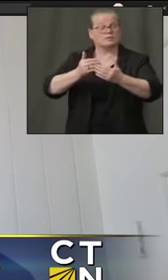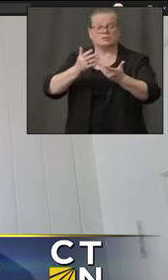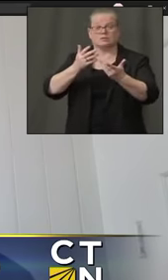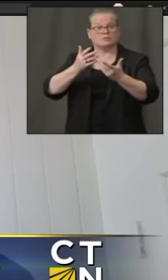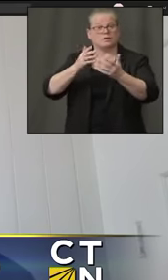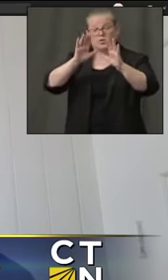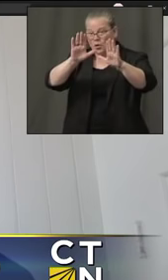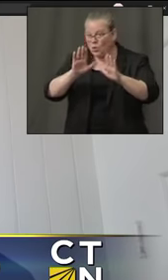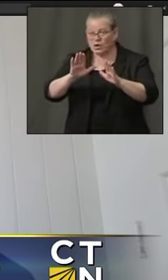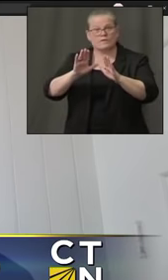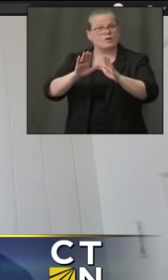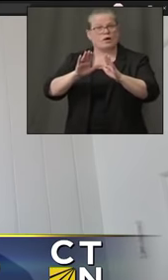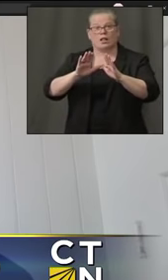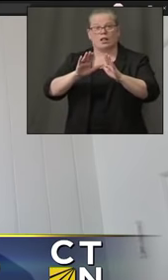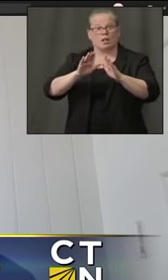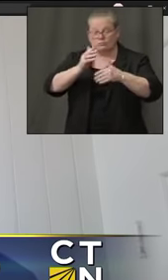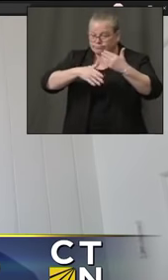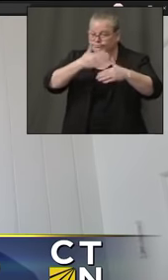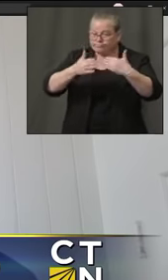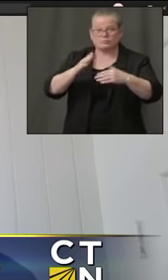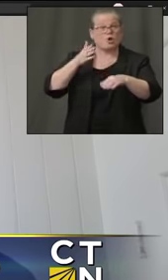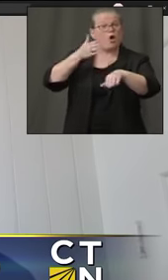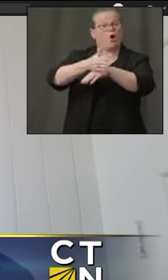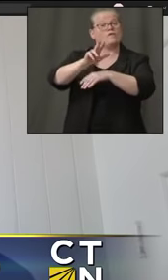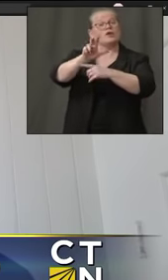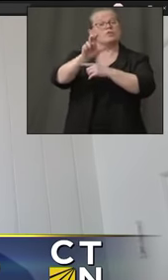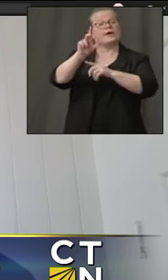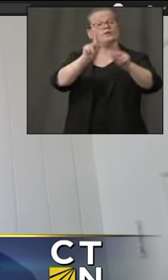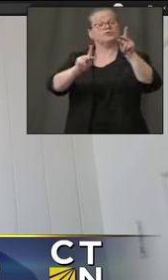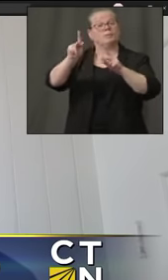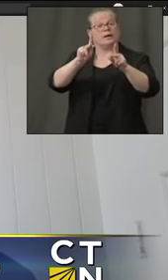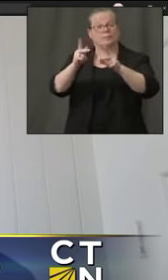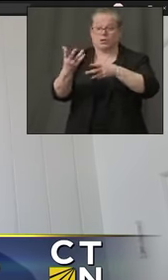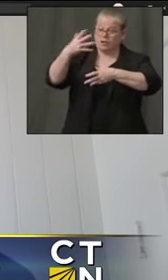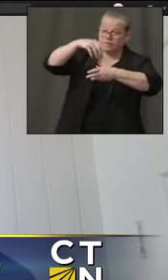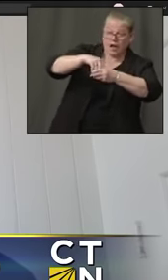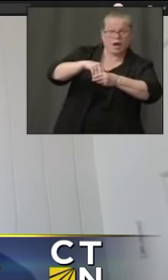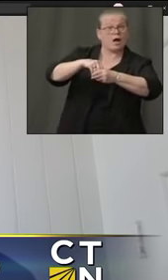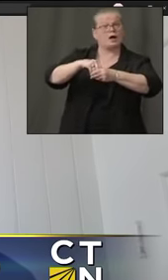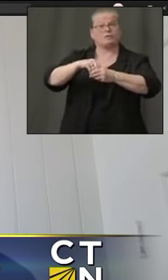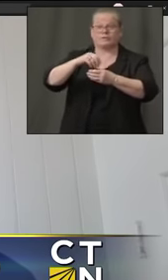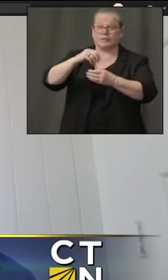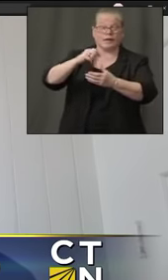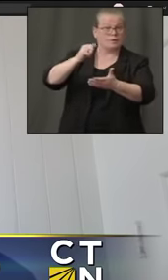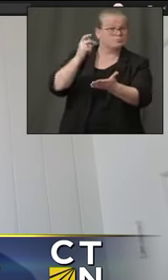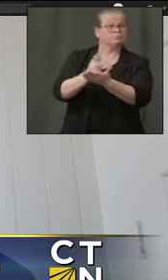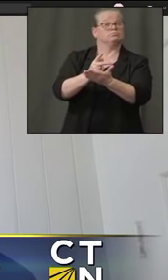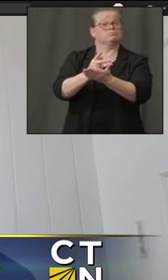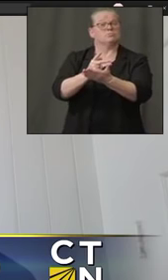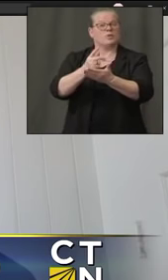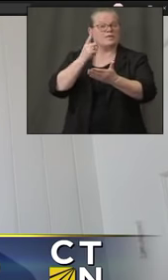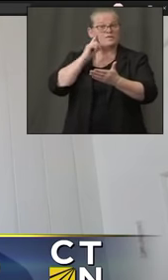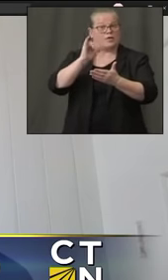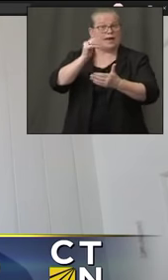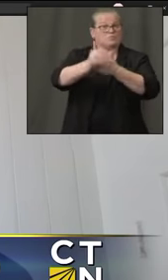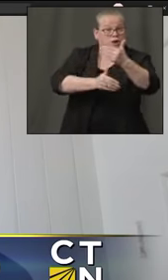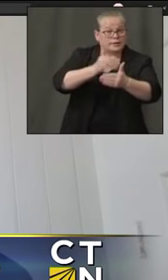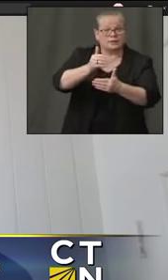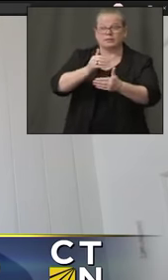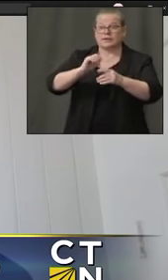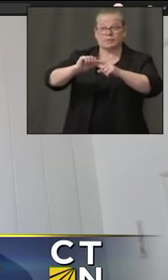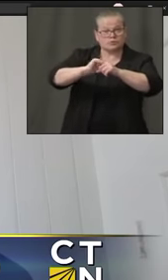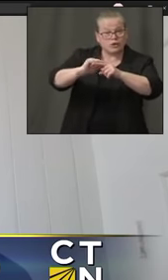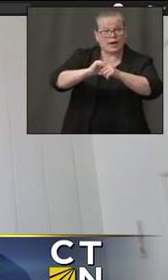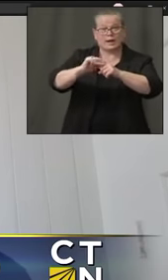people onboarded with credentials to participate in that process, and additional trainings and additional local health departments being onboarded